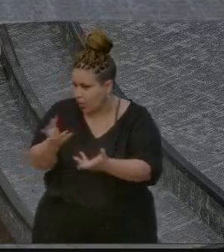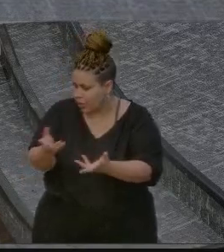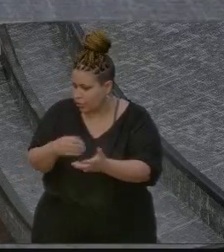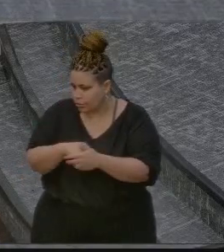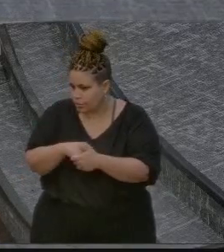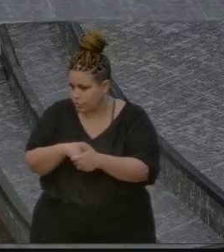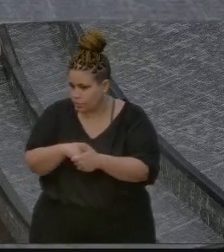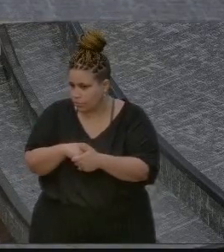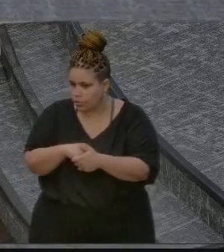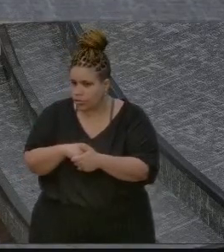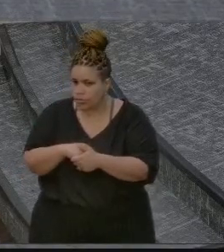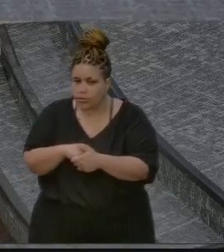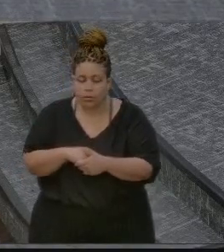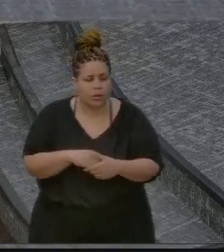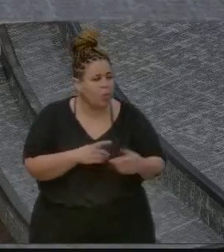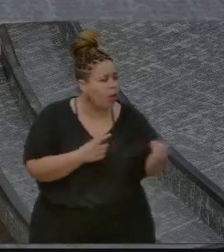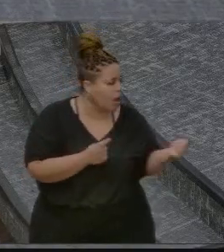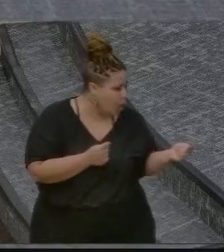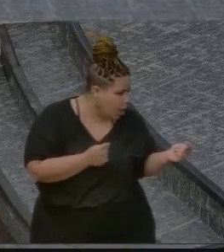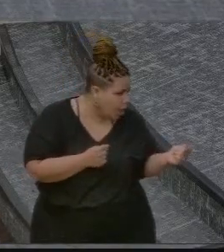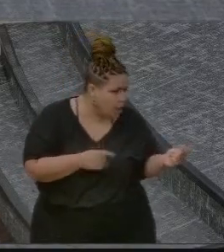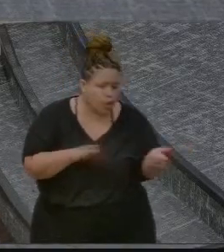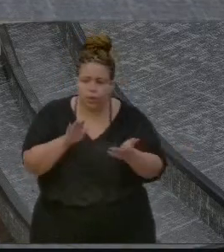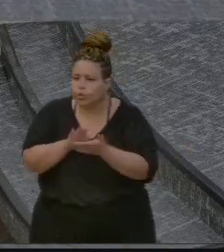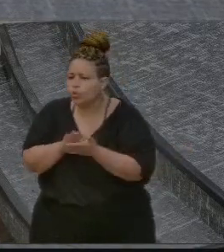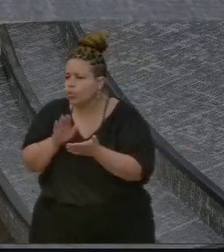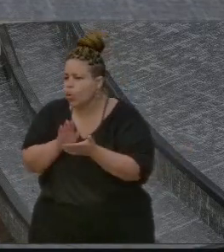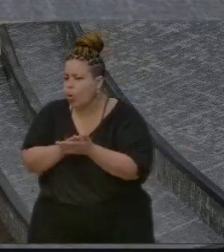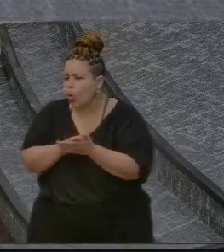School zoning. He has a pretty